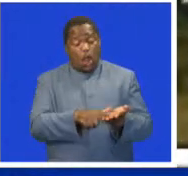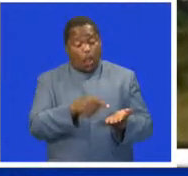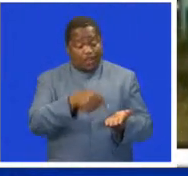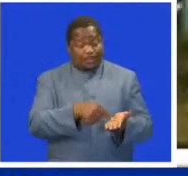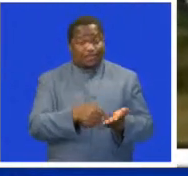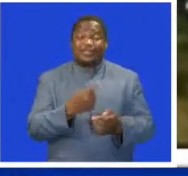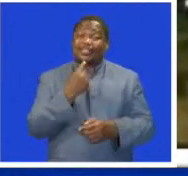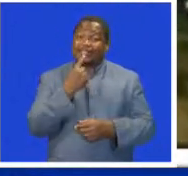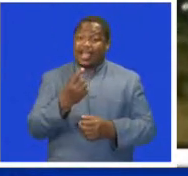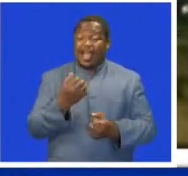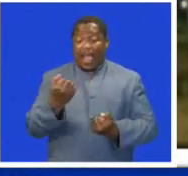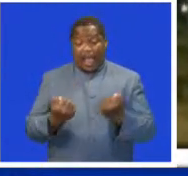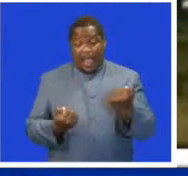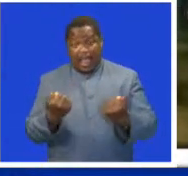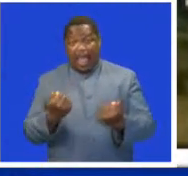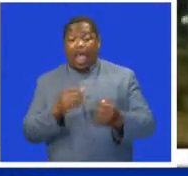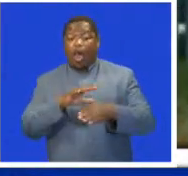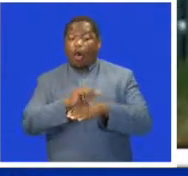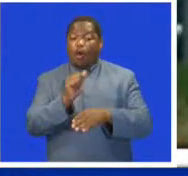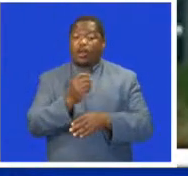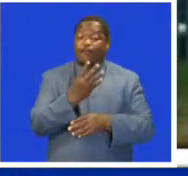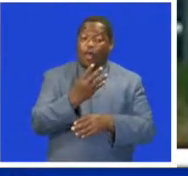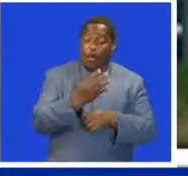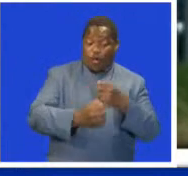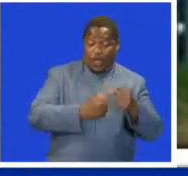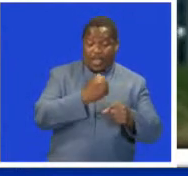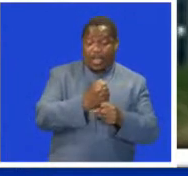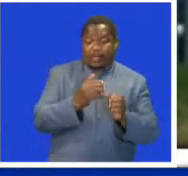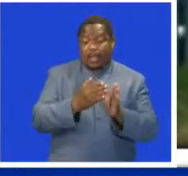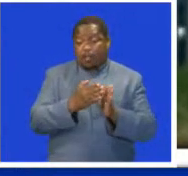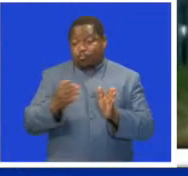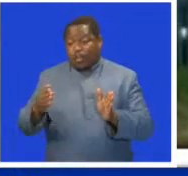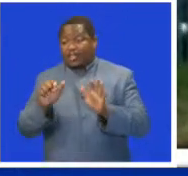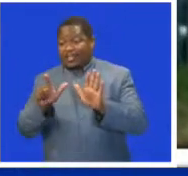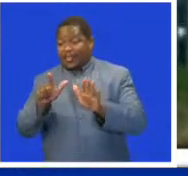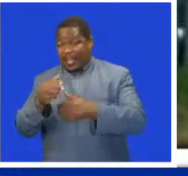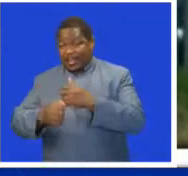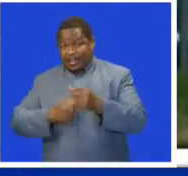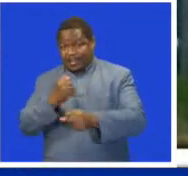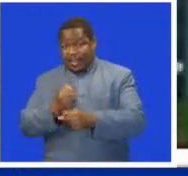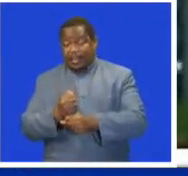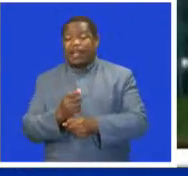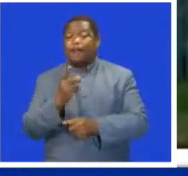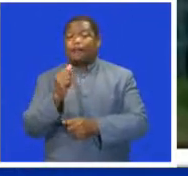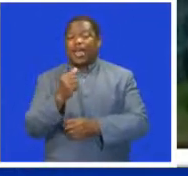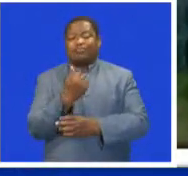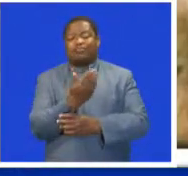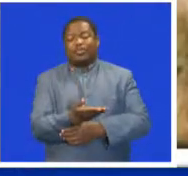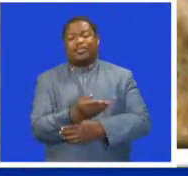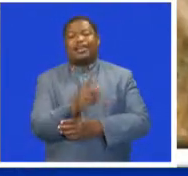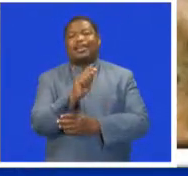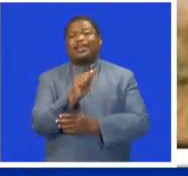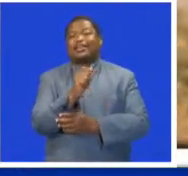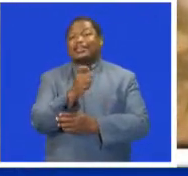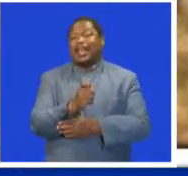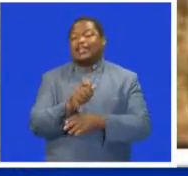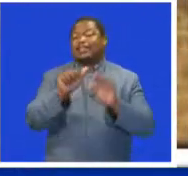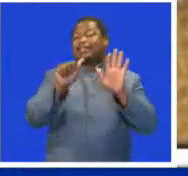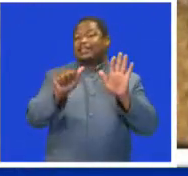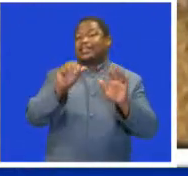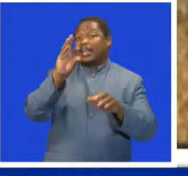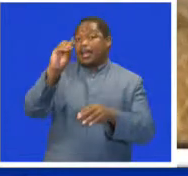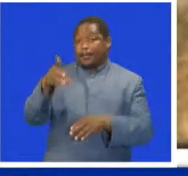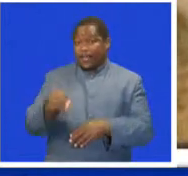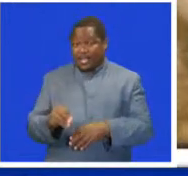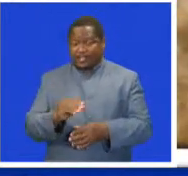letike tasebenta phambilini titawutheliswa imali lengu 6%. Sihlalo wenhlangano yebathengi